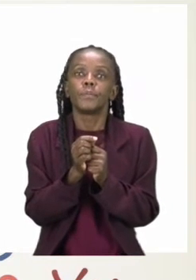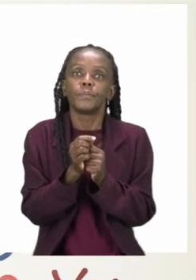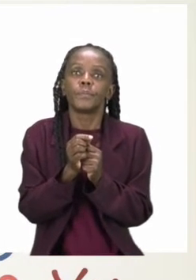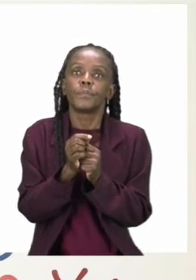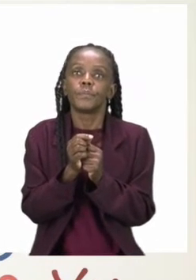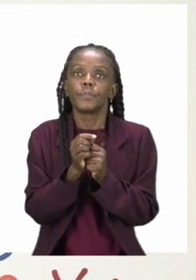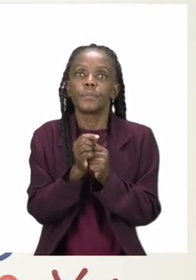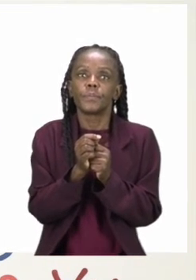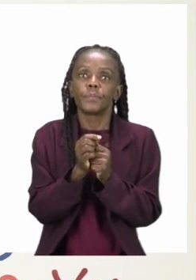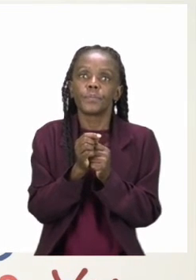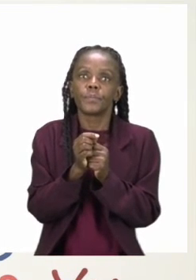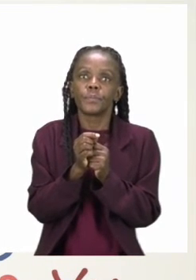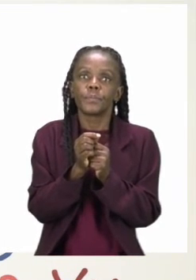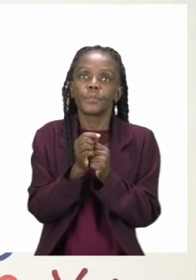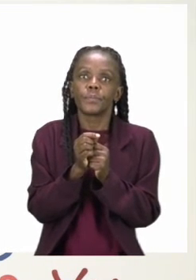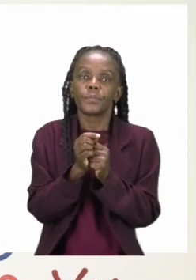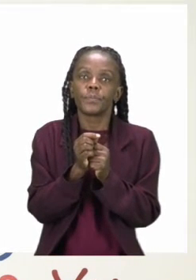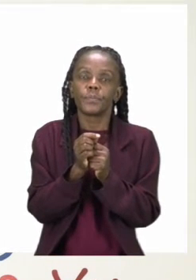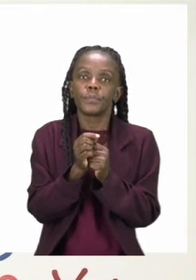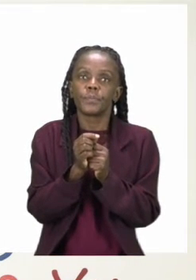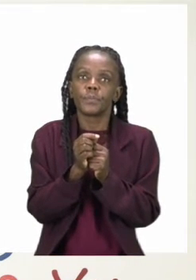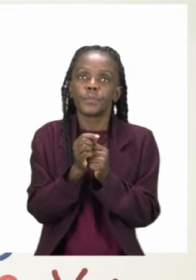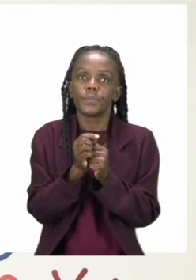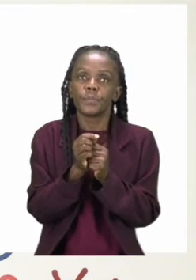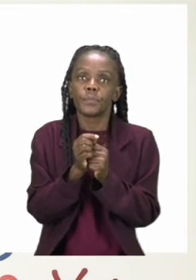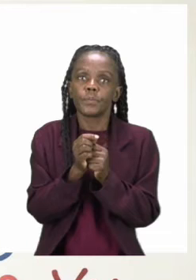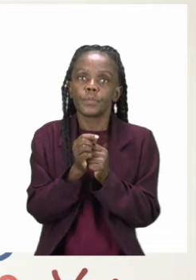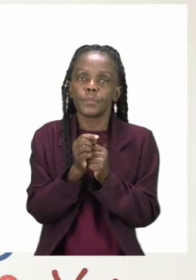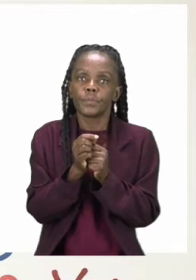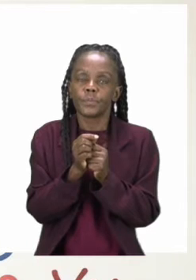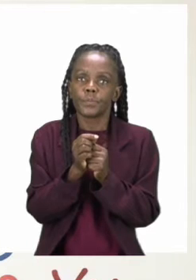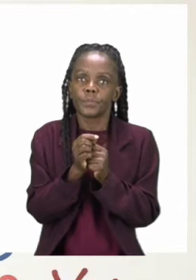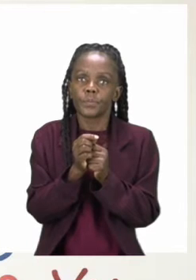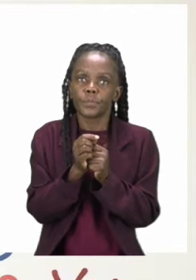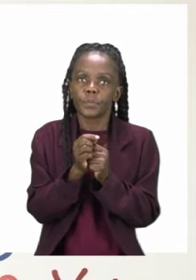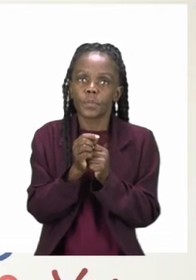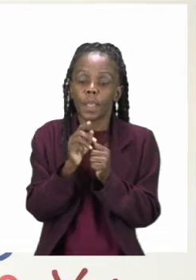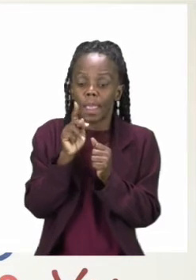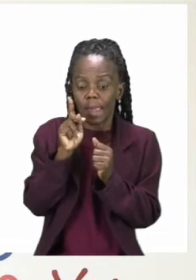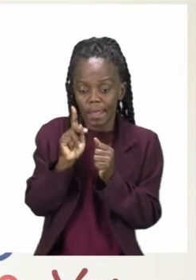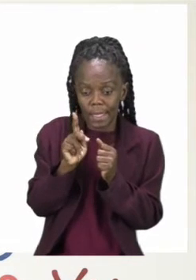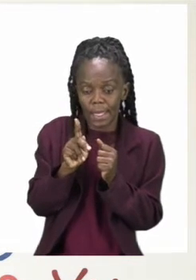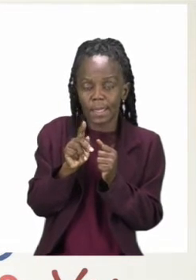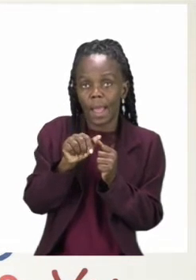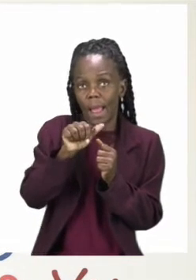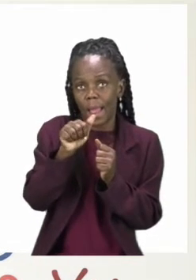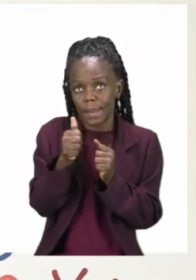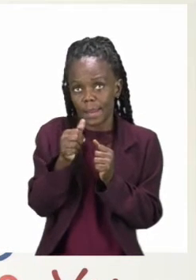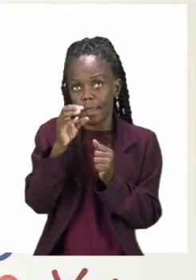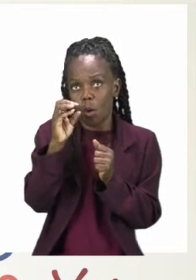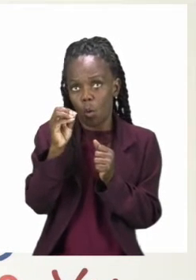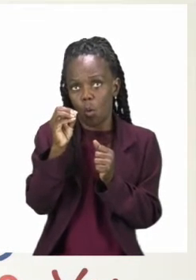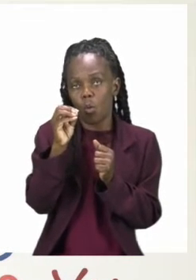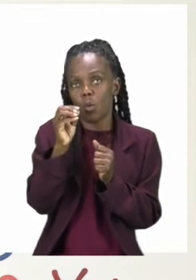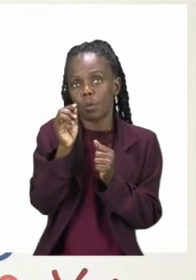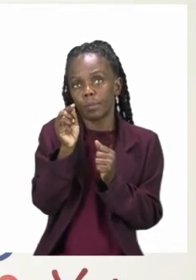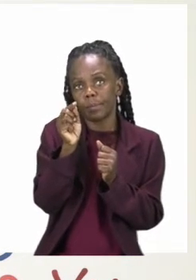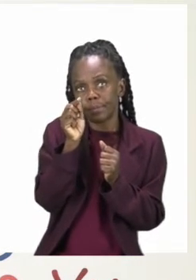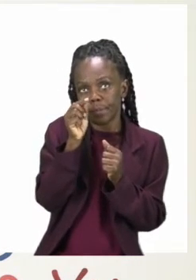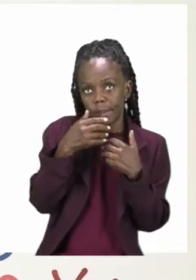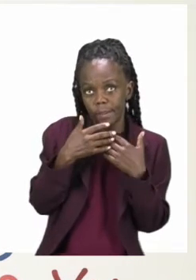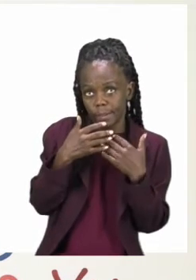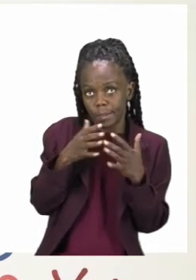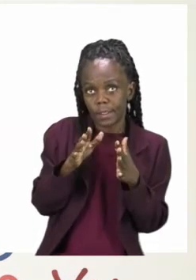Very good. That is our first O. Let's do another O. Let's go.